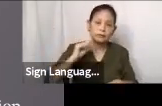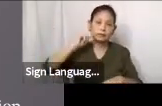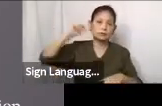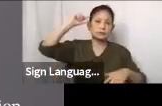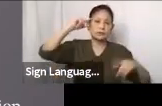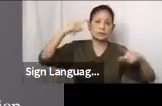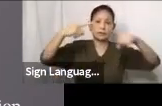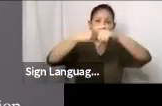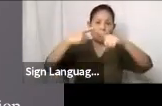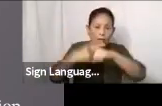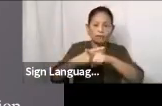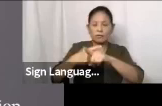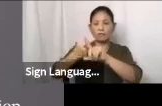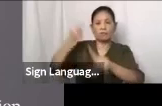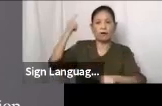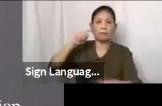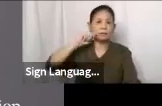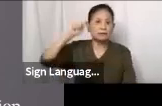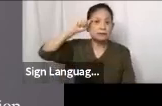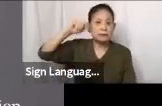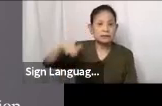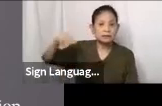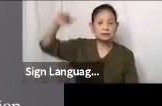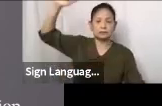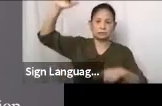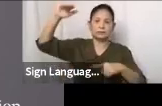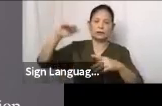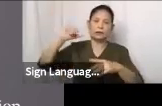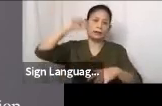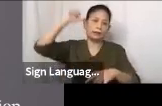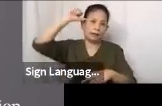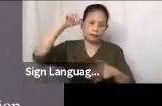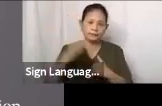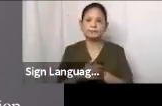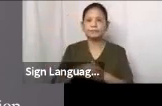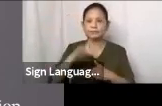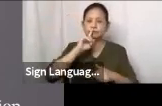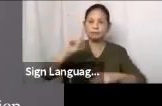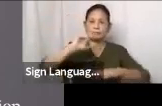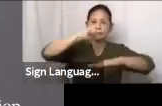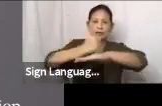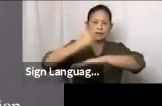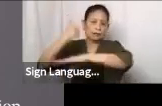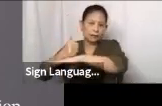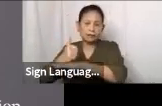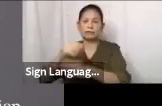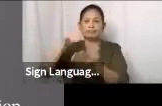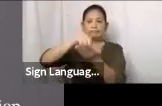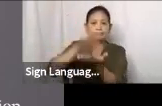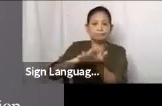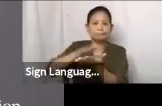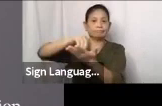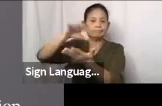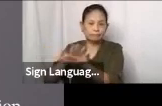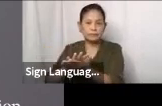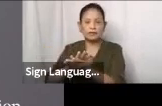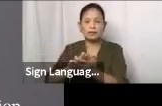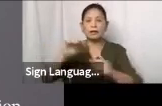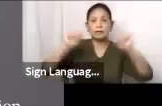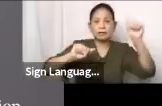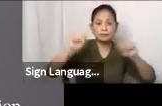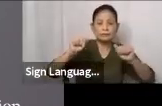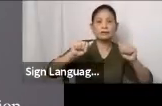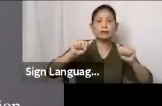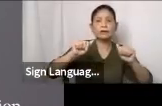at adolescence to thrive in the world. It is established by many documents that assessments by